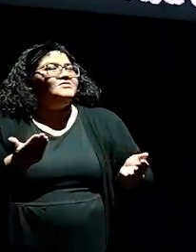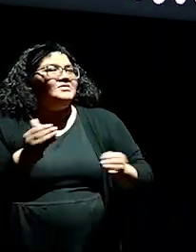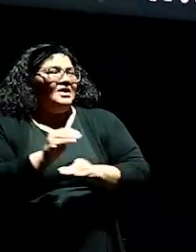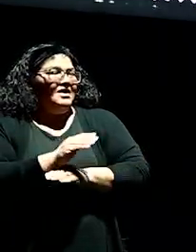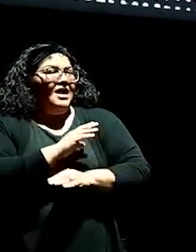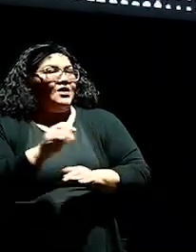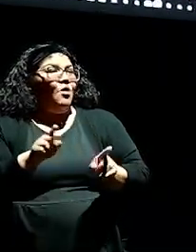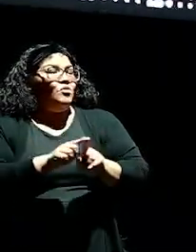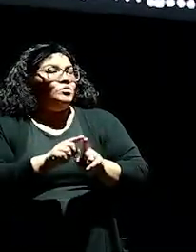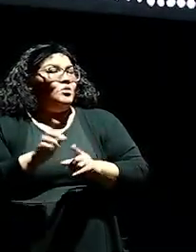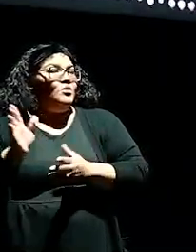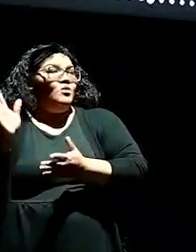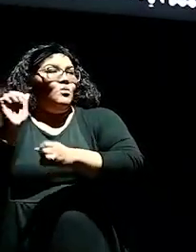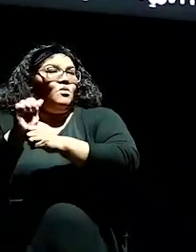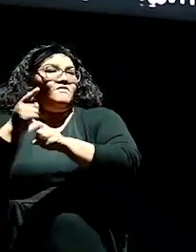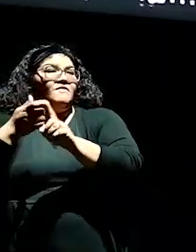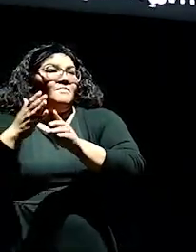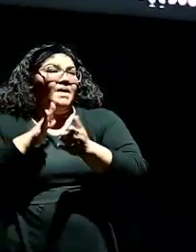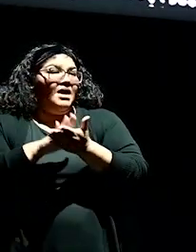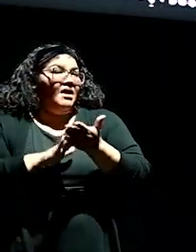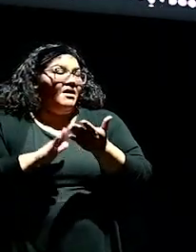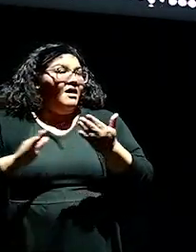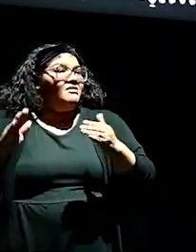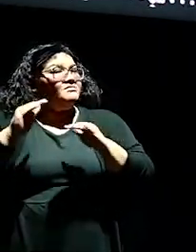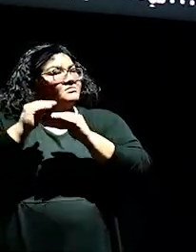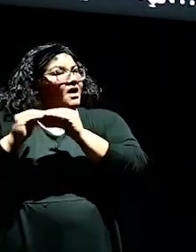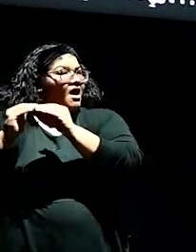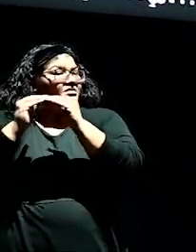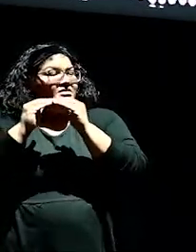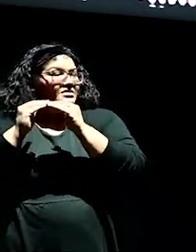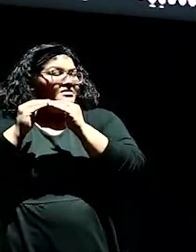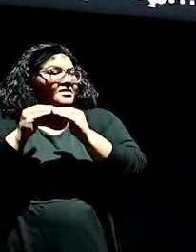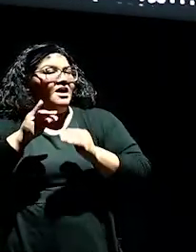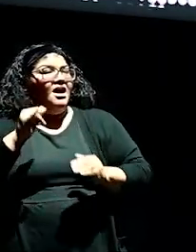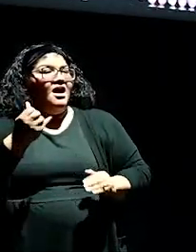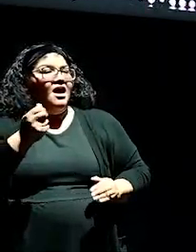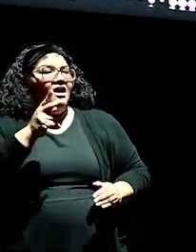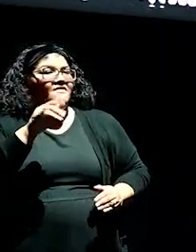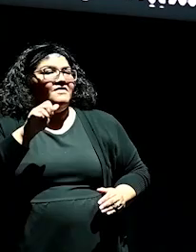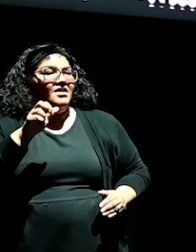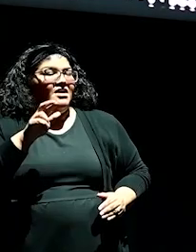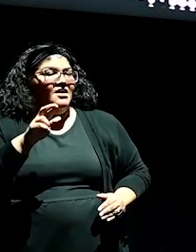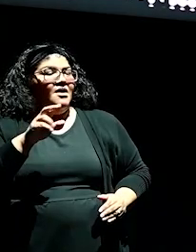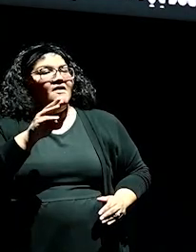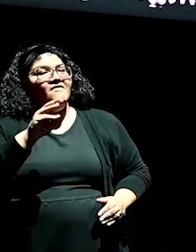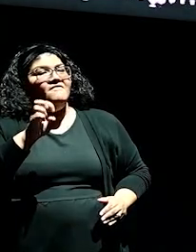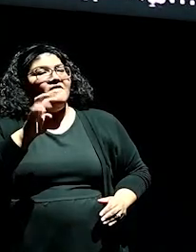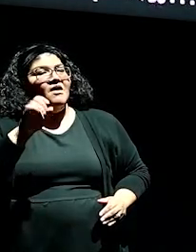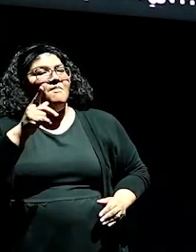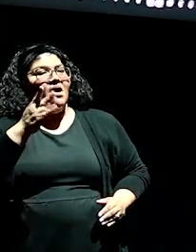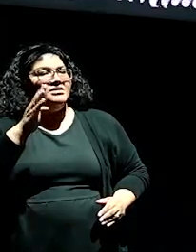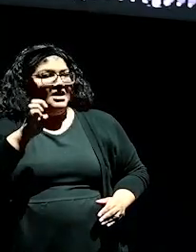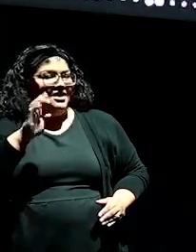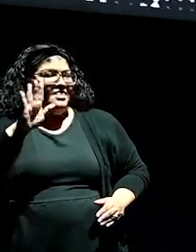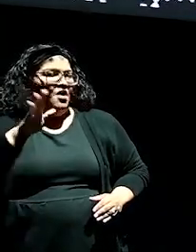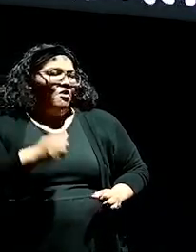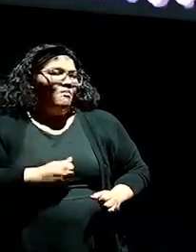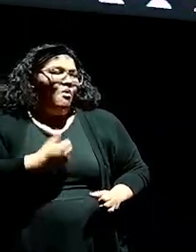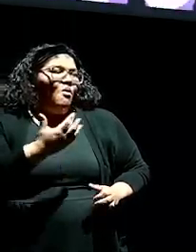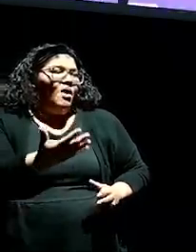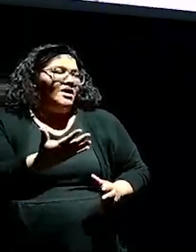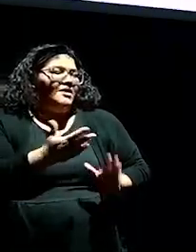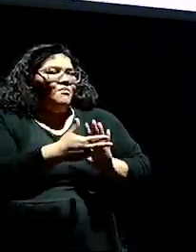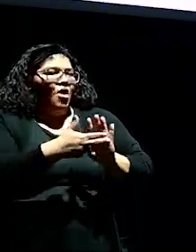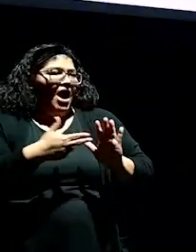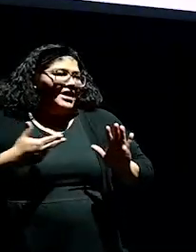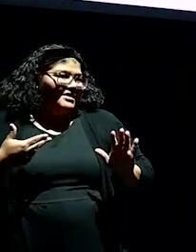of my colleague, School of Design visiting lecturer Javier Viramontes, for his poetic